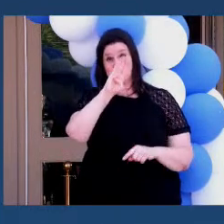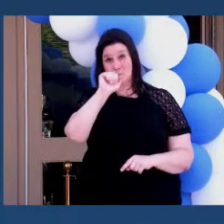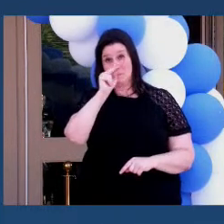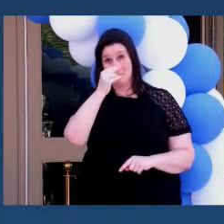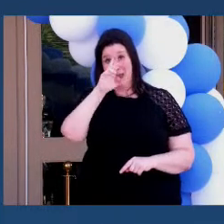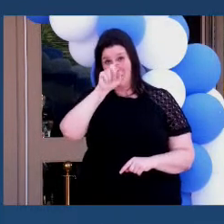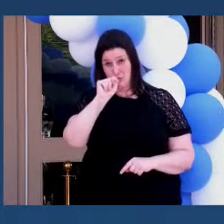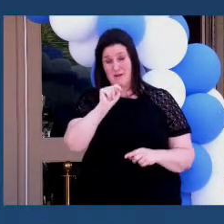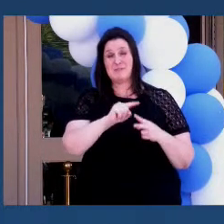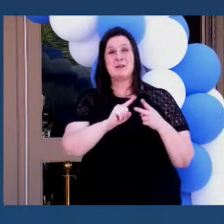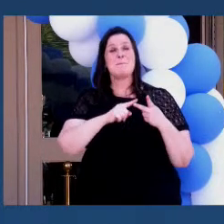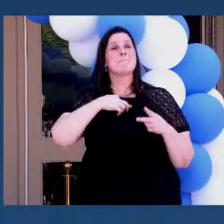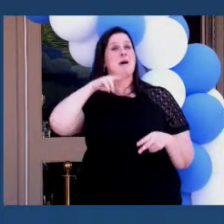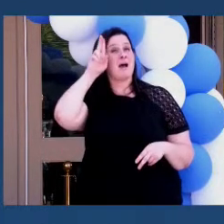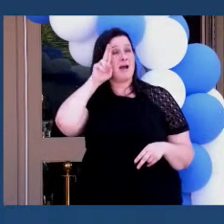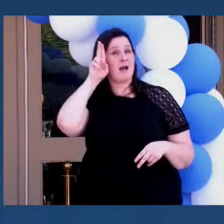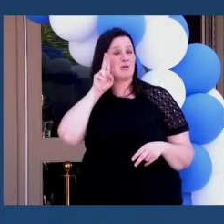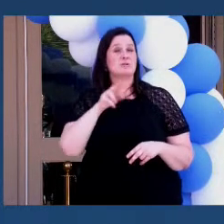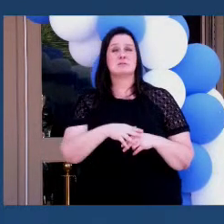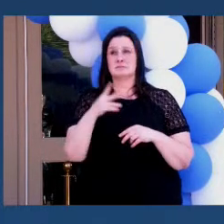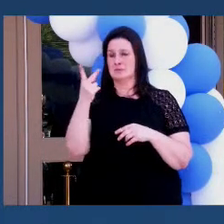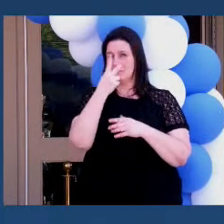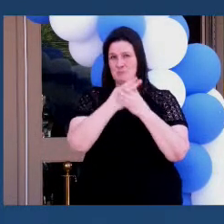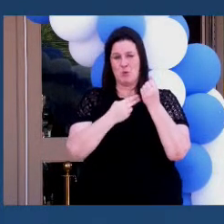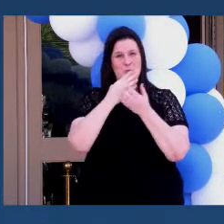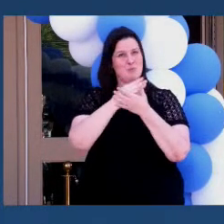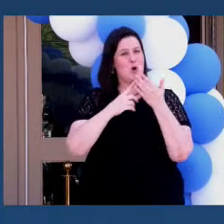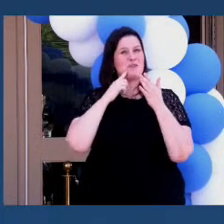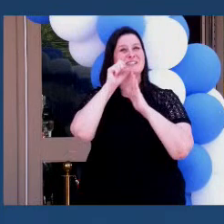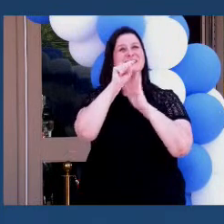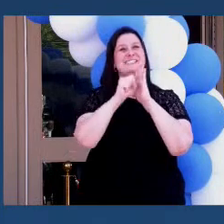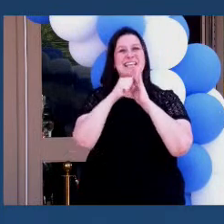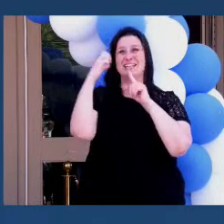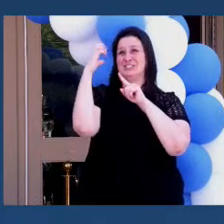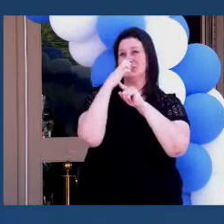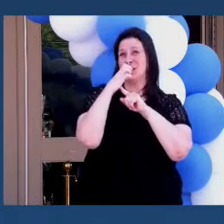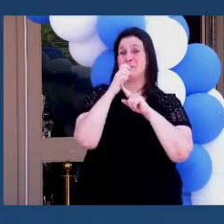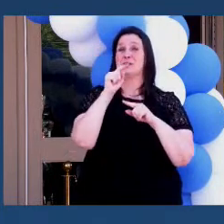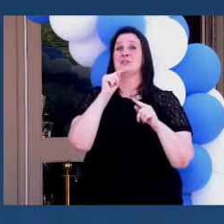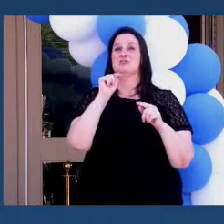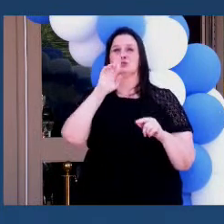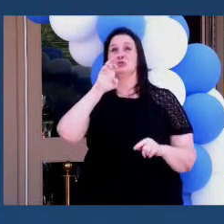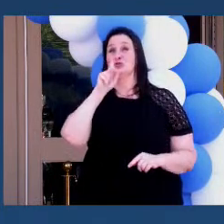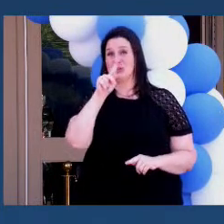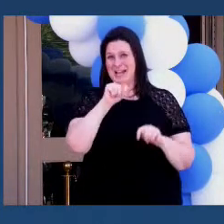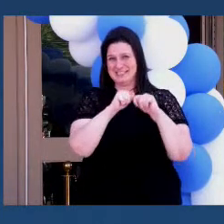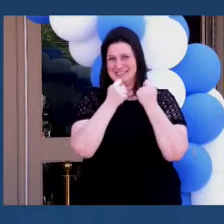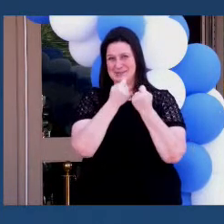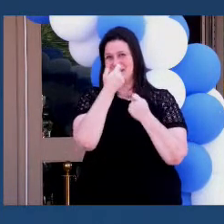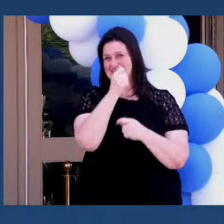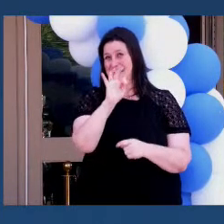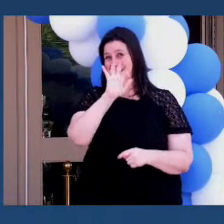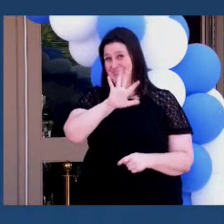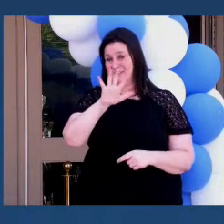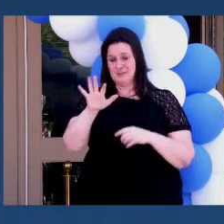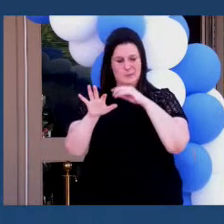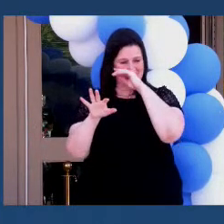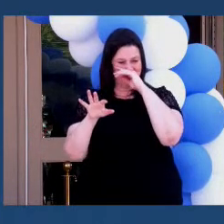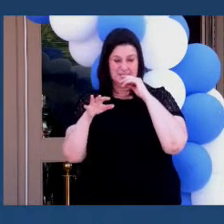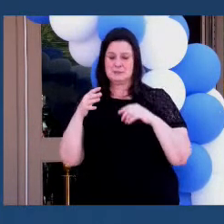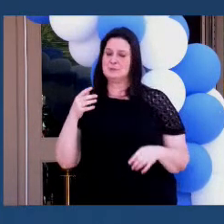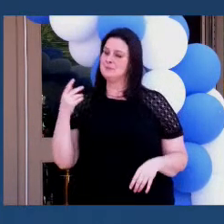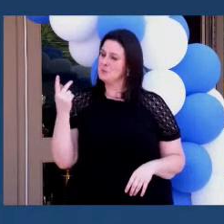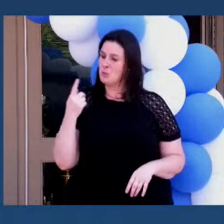my uncle, and they were both part of the state champion track team in 1955. We have